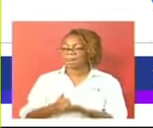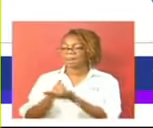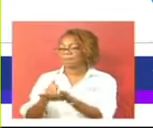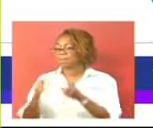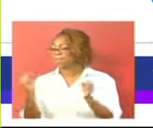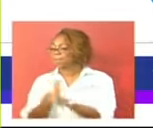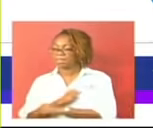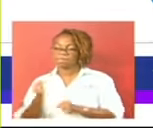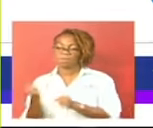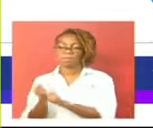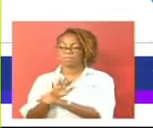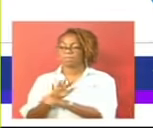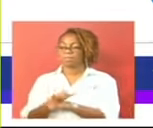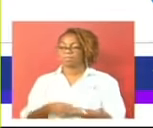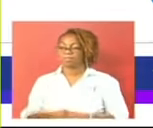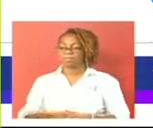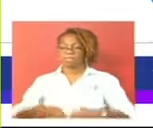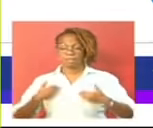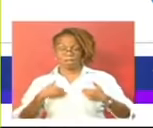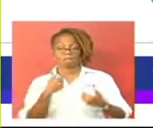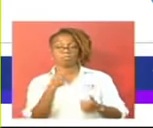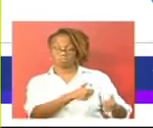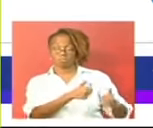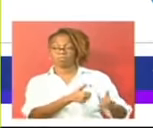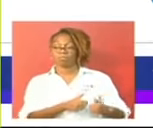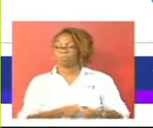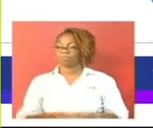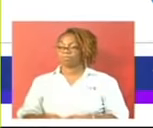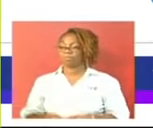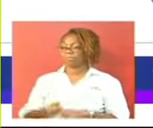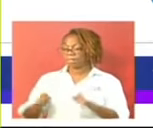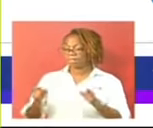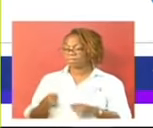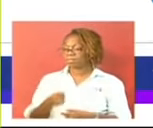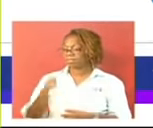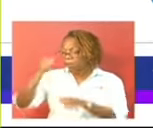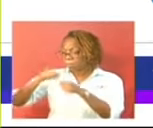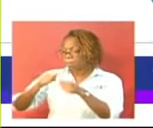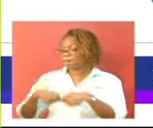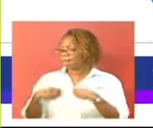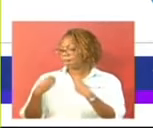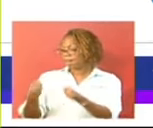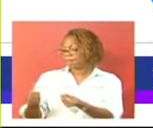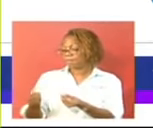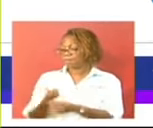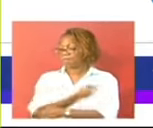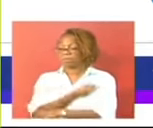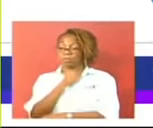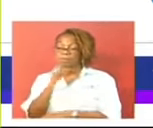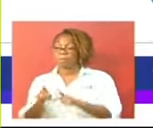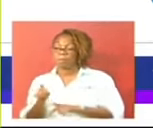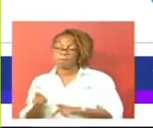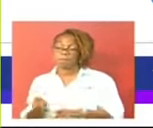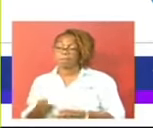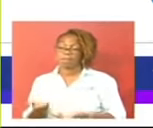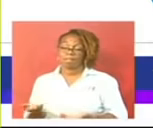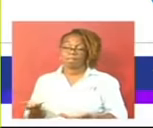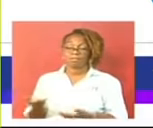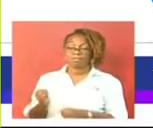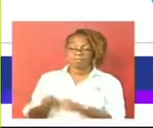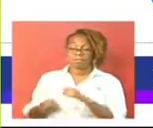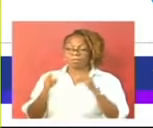elderly population in Trinidad have been deemed high risk and been prioritized to be vaccinated, what's the ministry's view on this? And has